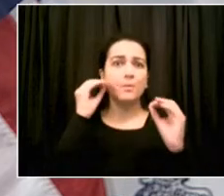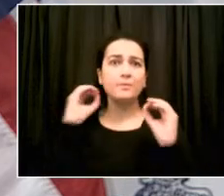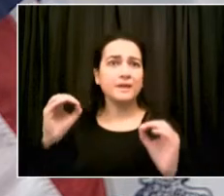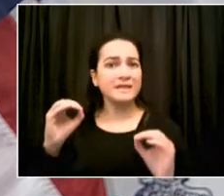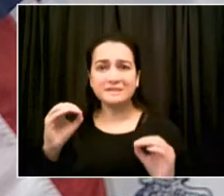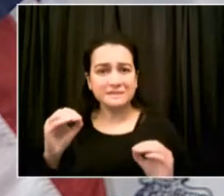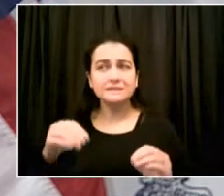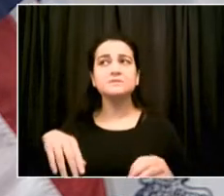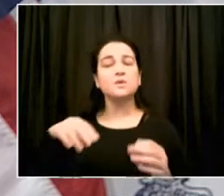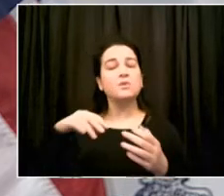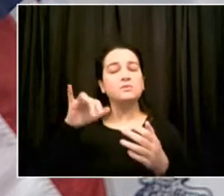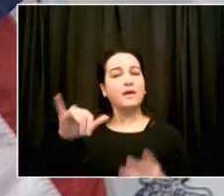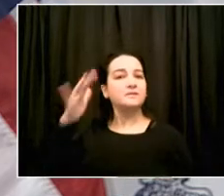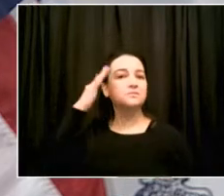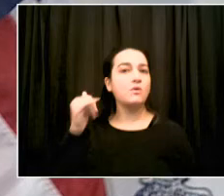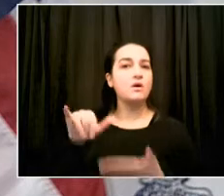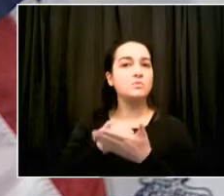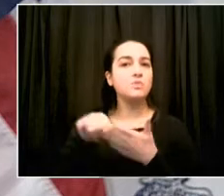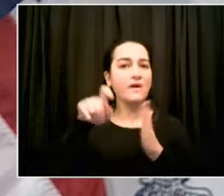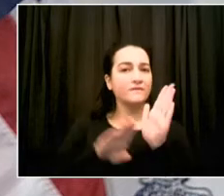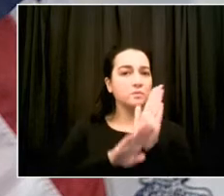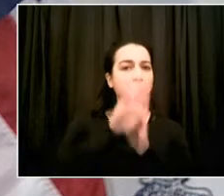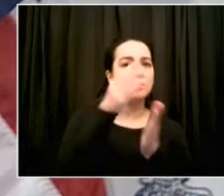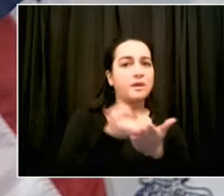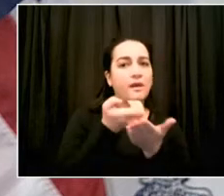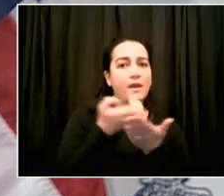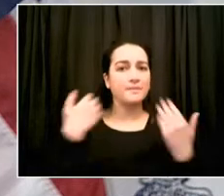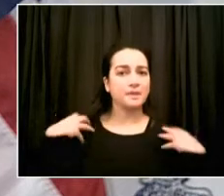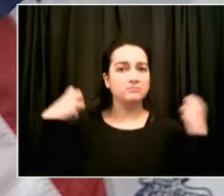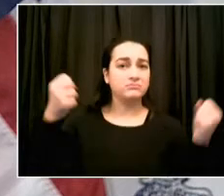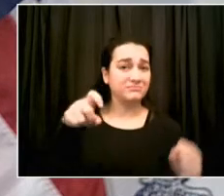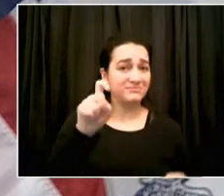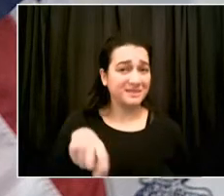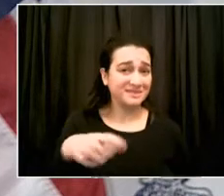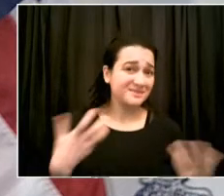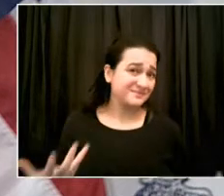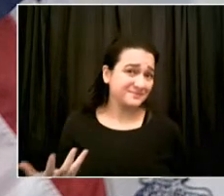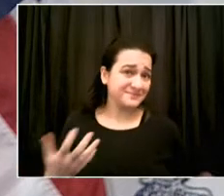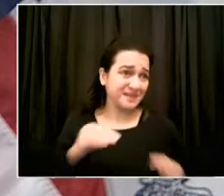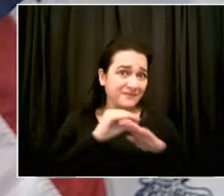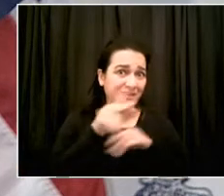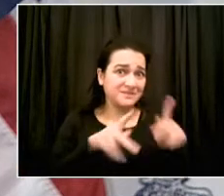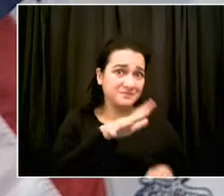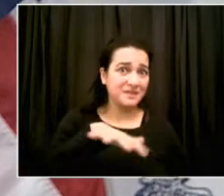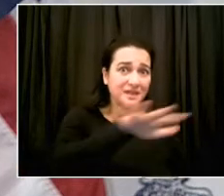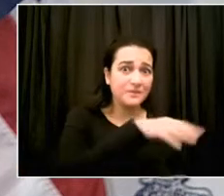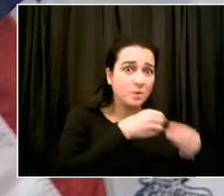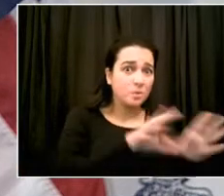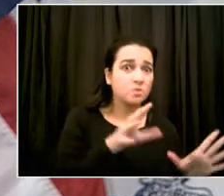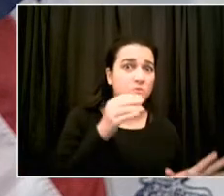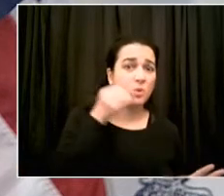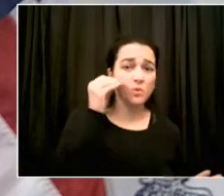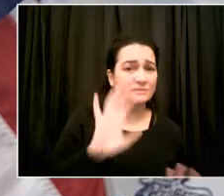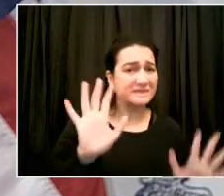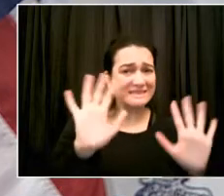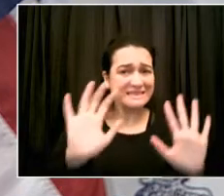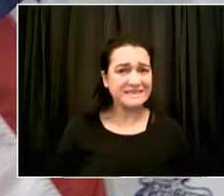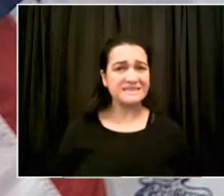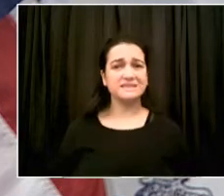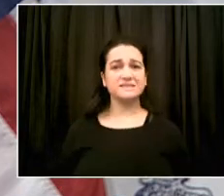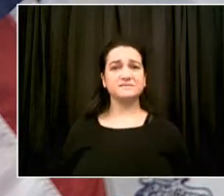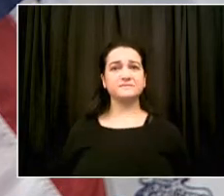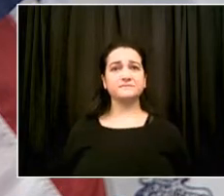homes, but we have to do the bigger work of creating more affordable housing in New York City. This is part of our recovery. This is part of our